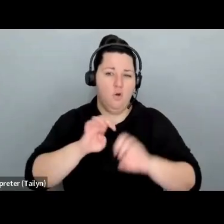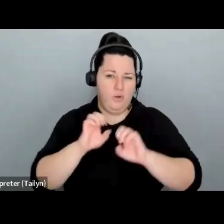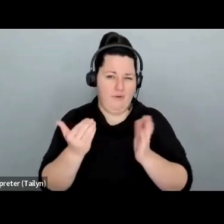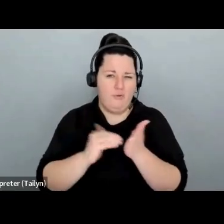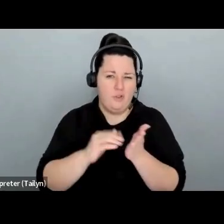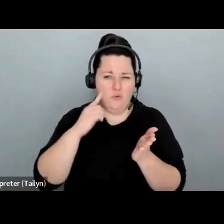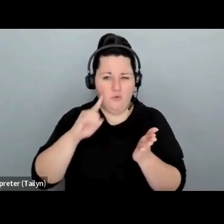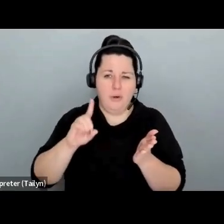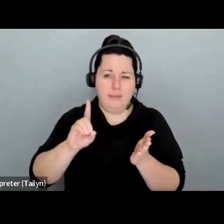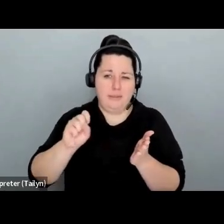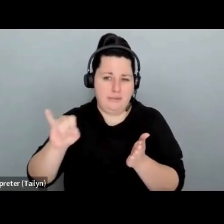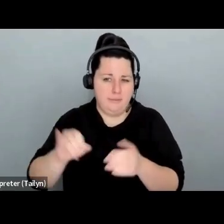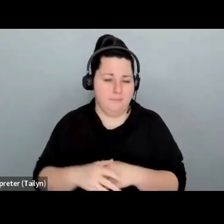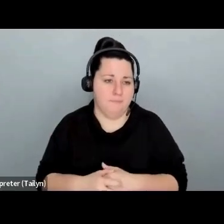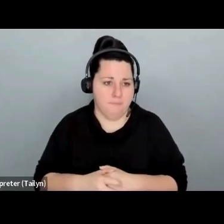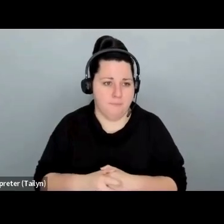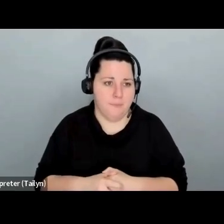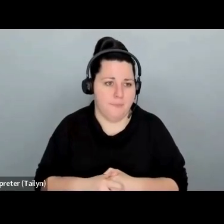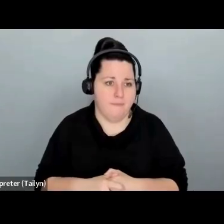Reevaluation for DSI.